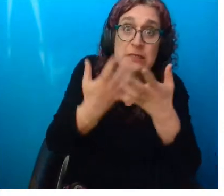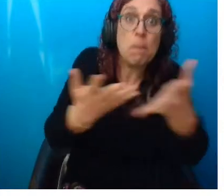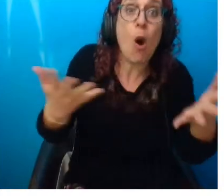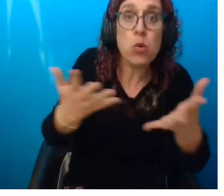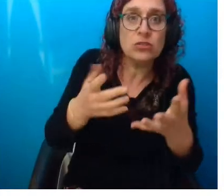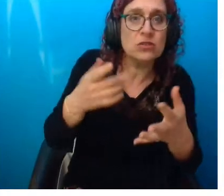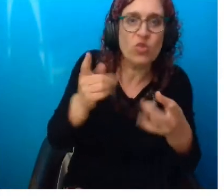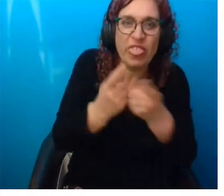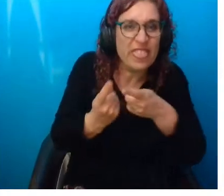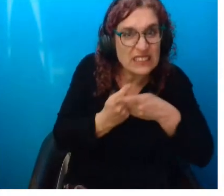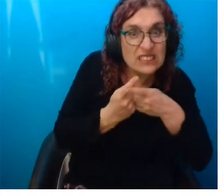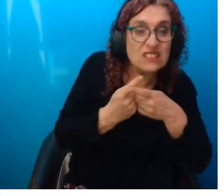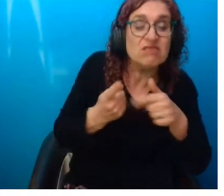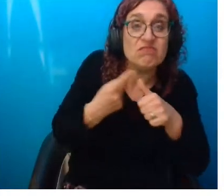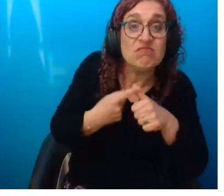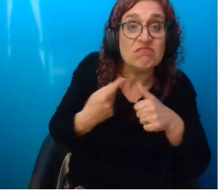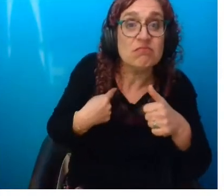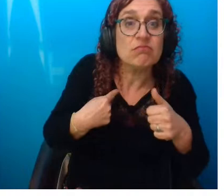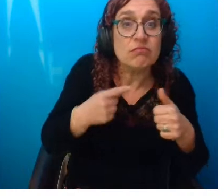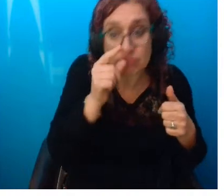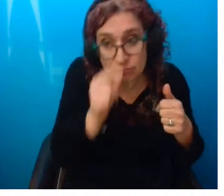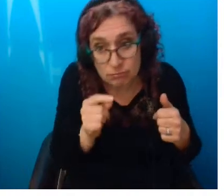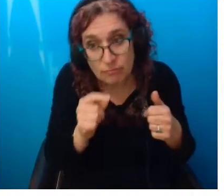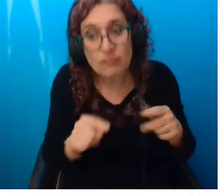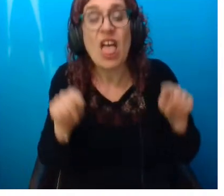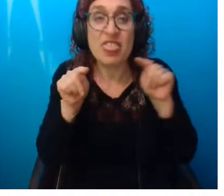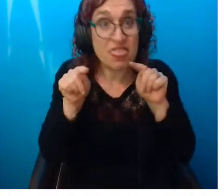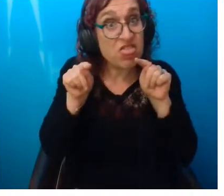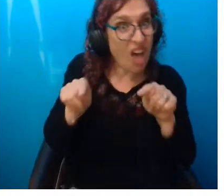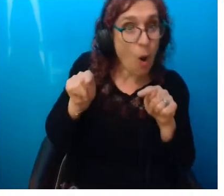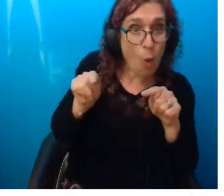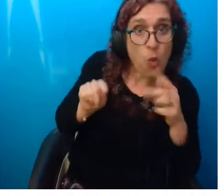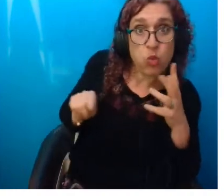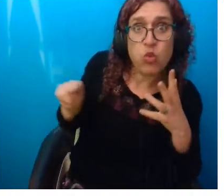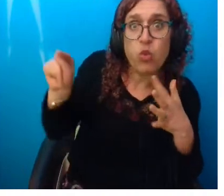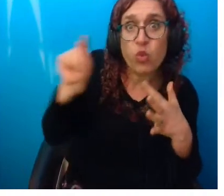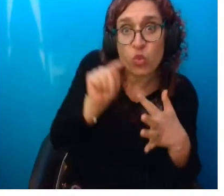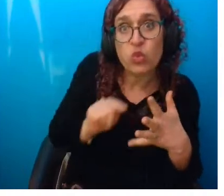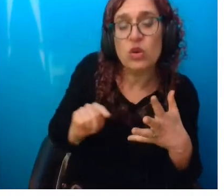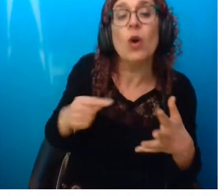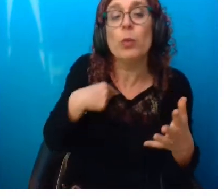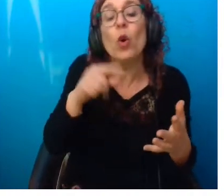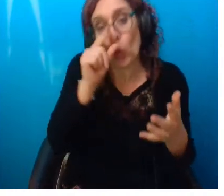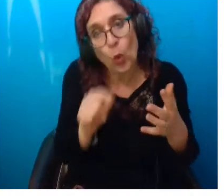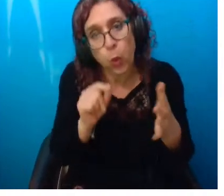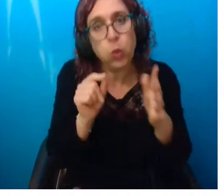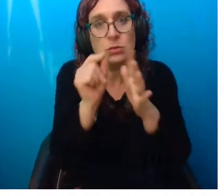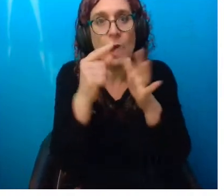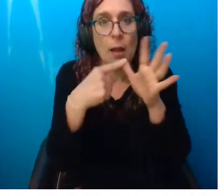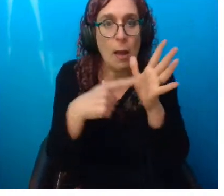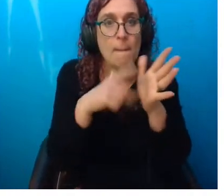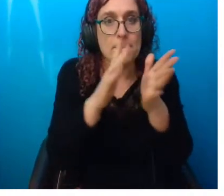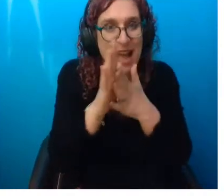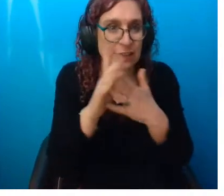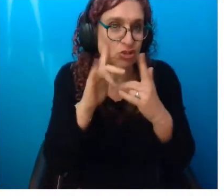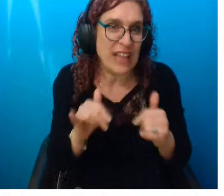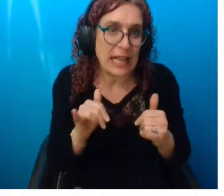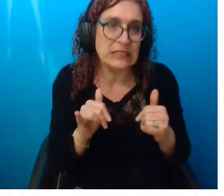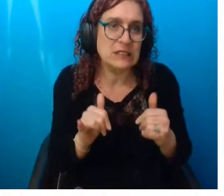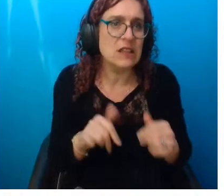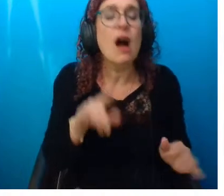the times that we would do patch testing. But for seasonal flares of